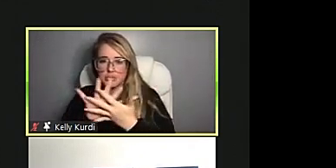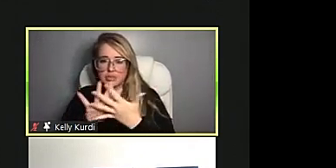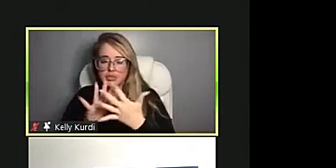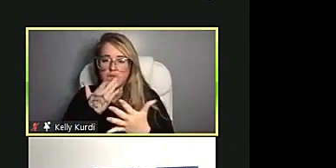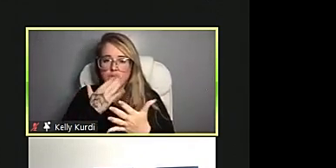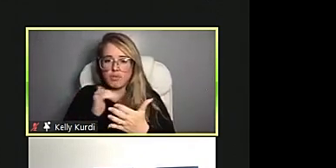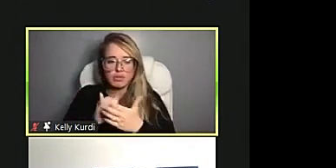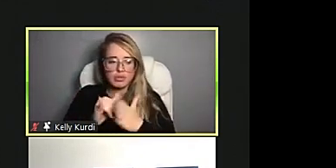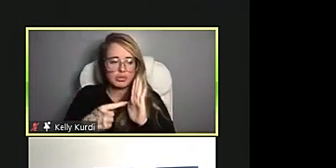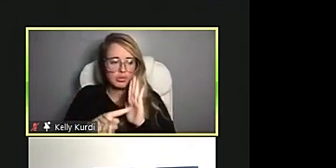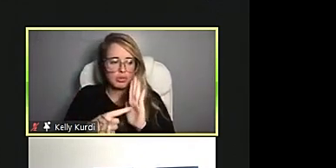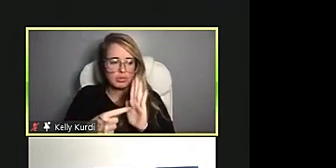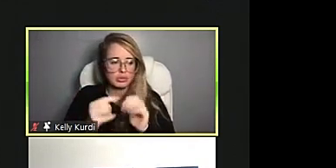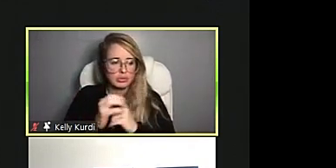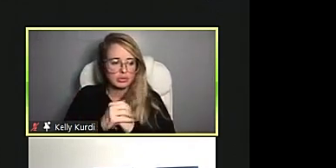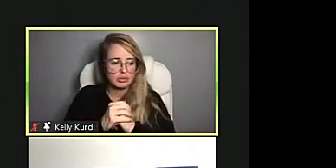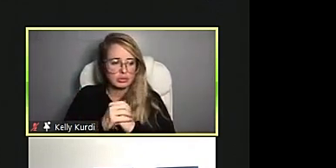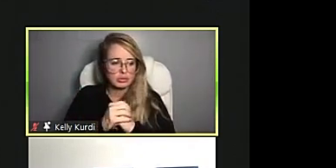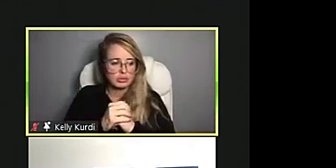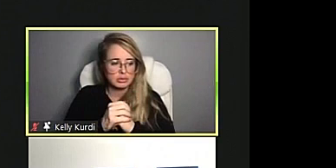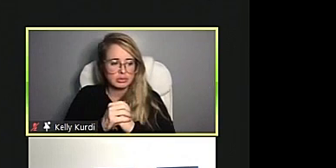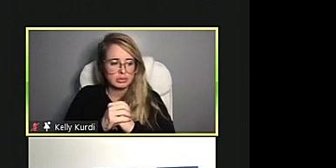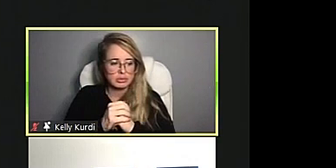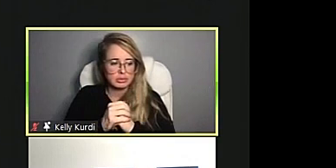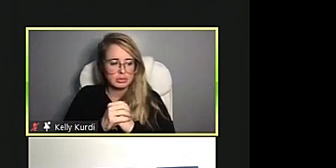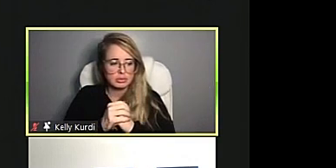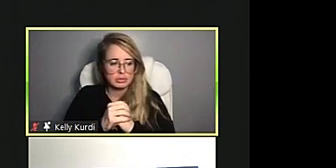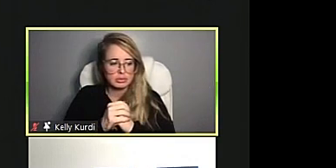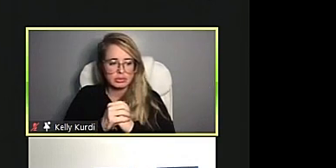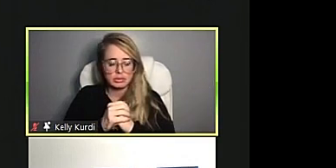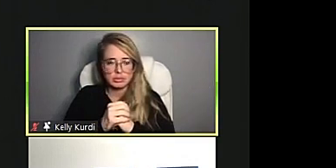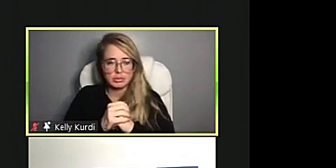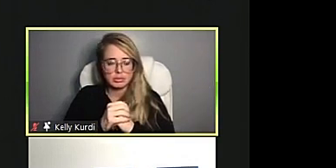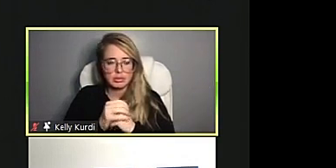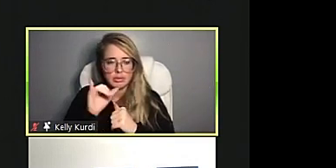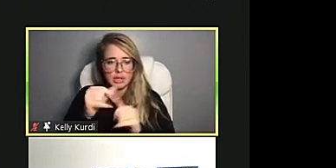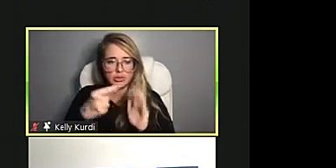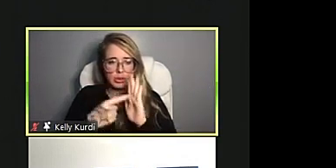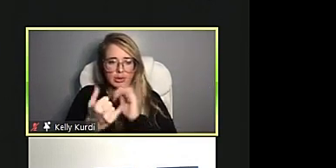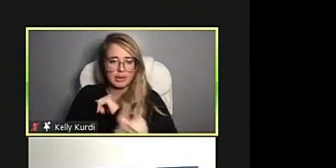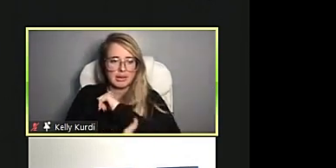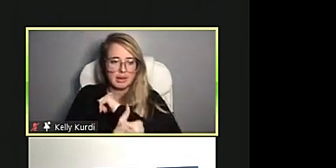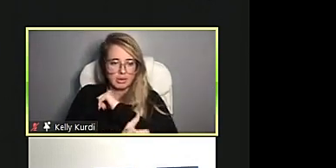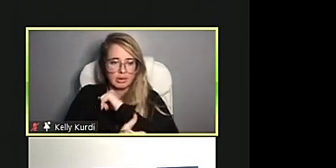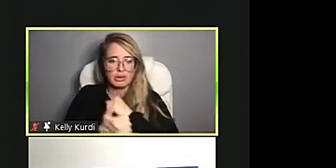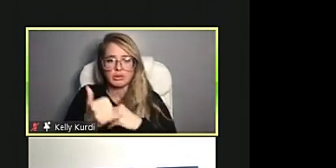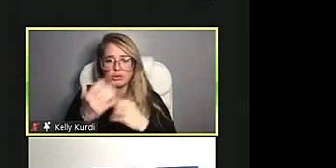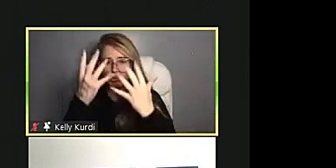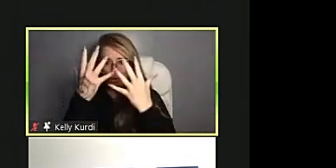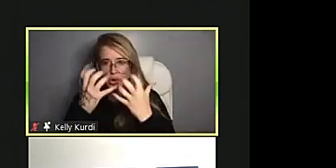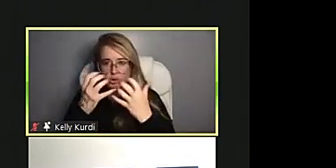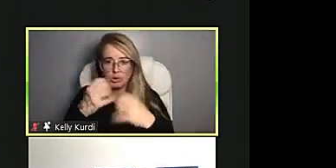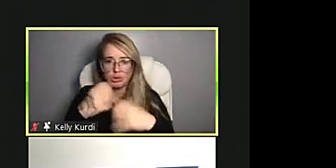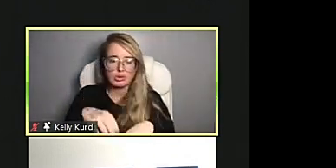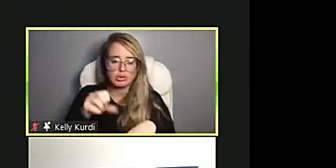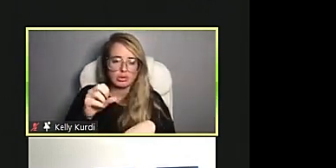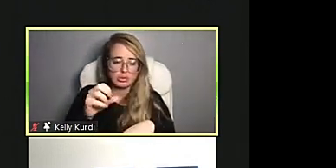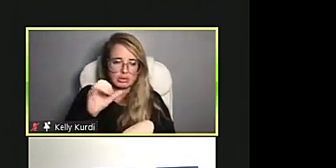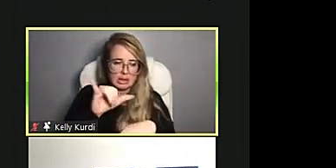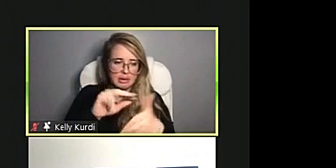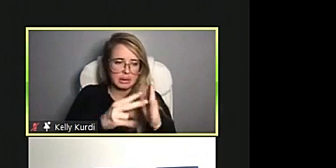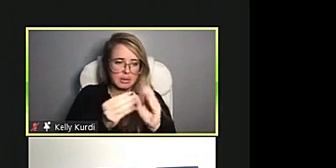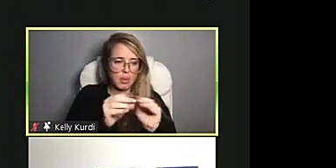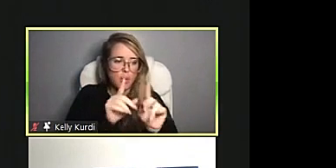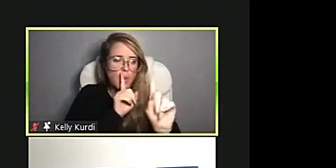highlights the number of doses that have been ordered within a county as well. So the darker the shade, the more doses that have been ordered at